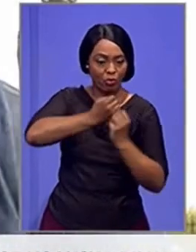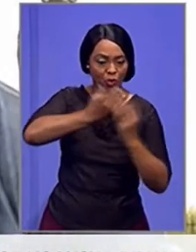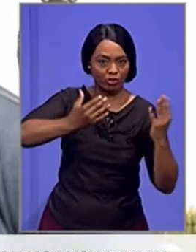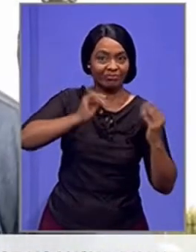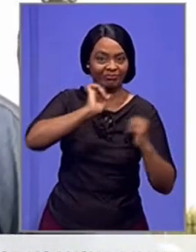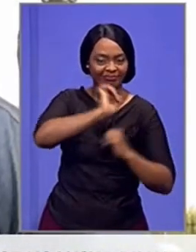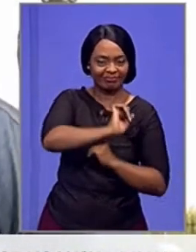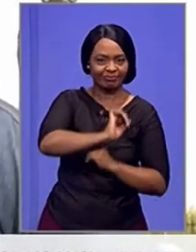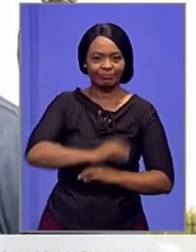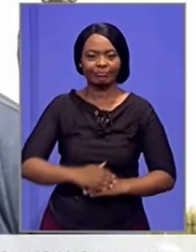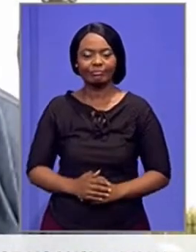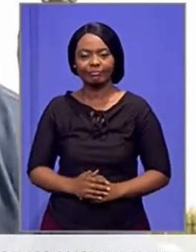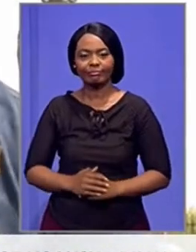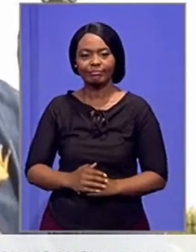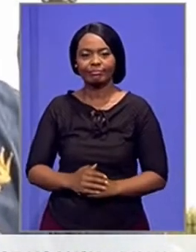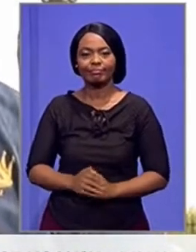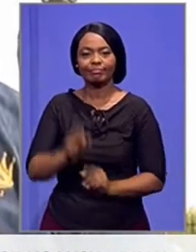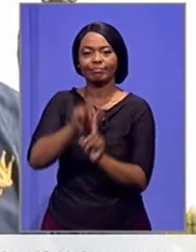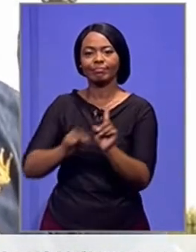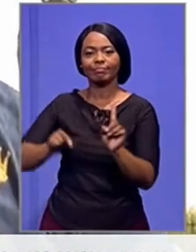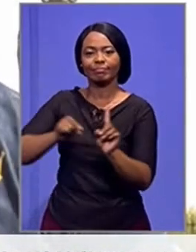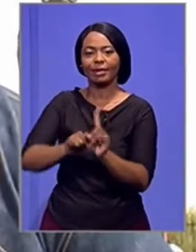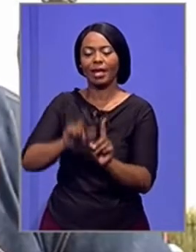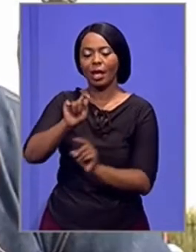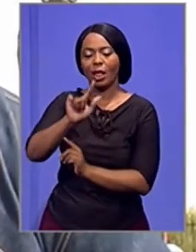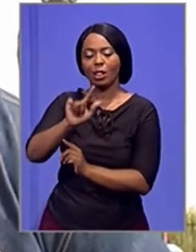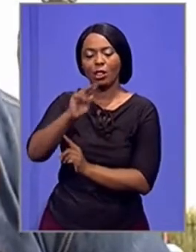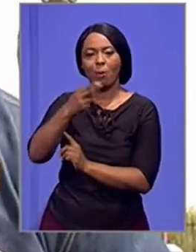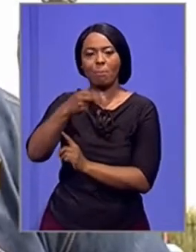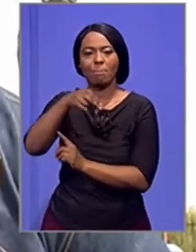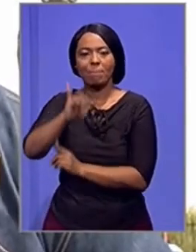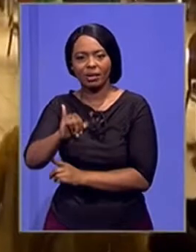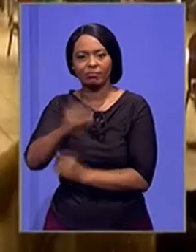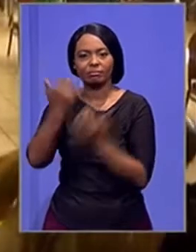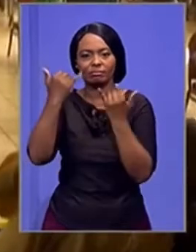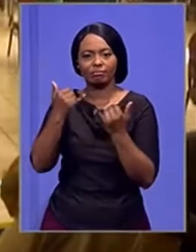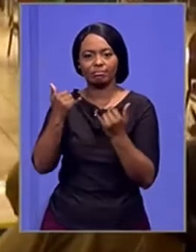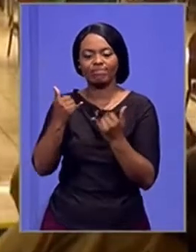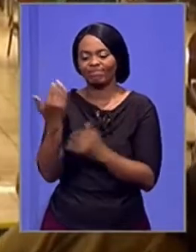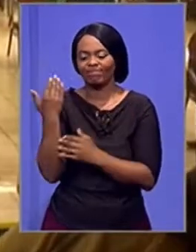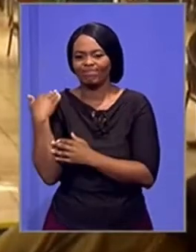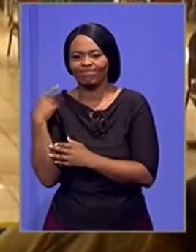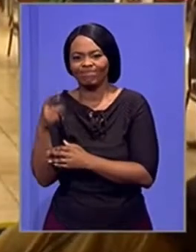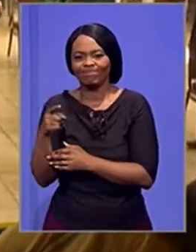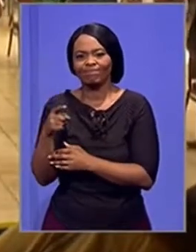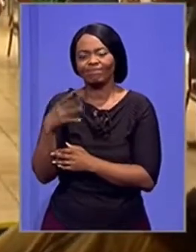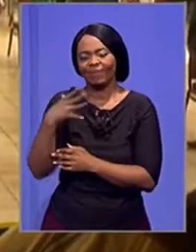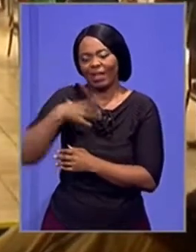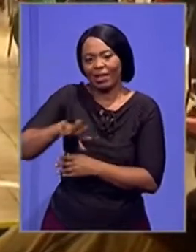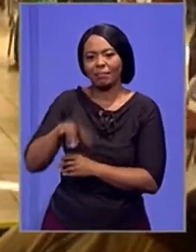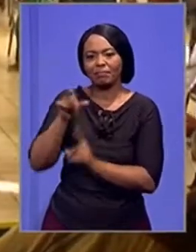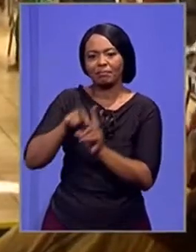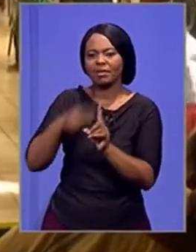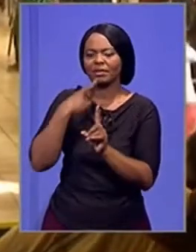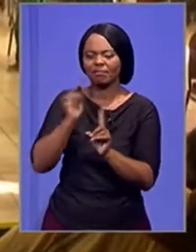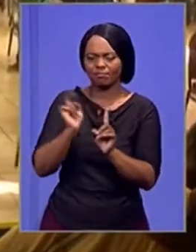Ga ba gare mo gokaganyi wa komiti ya nakwana Hlomane Chauke o tshitshintswe ke lekala lengwe la ANC mo Ramotshirimoilwa go nna